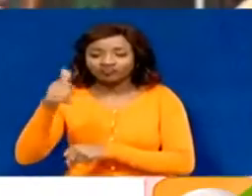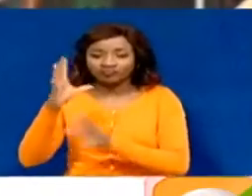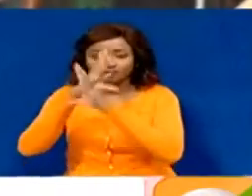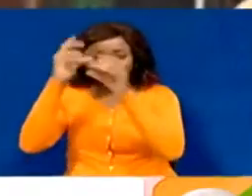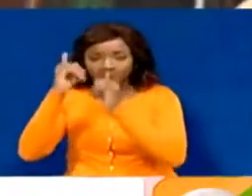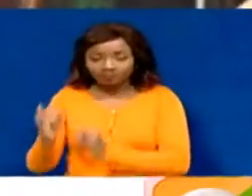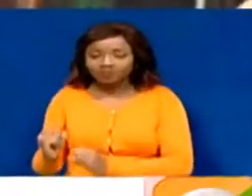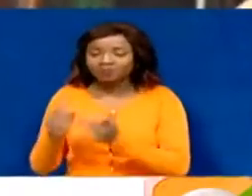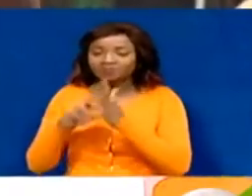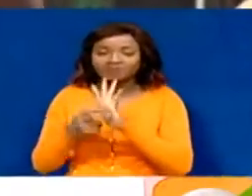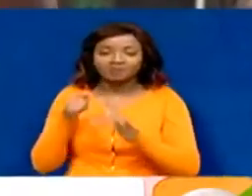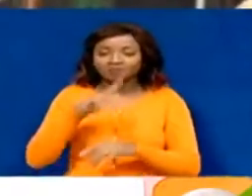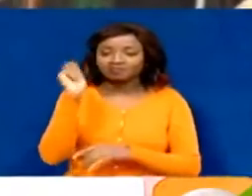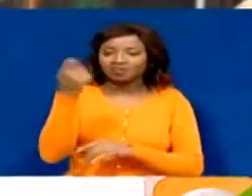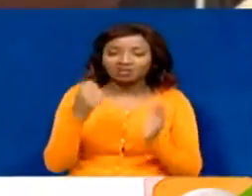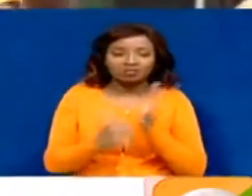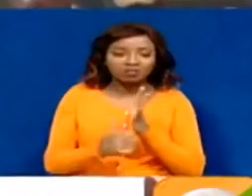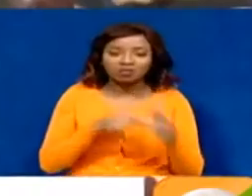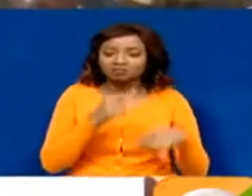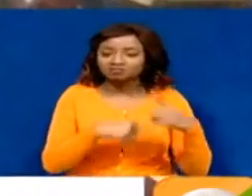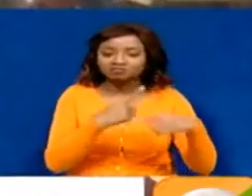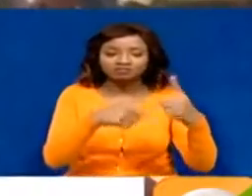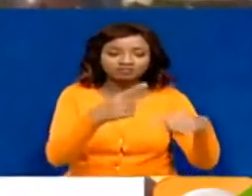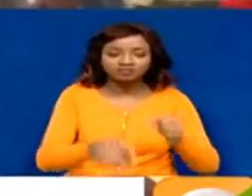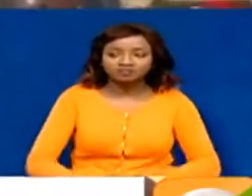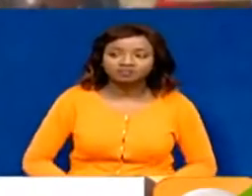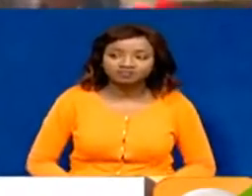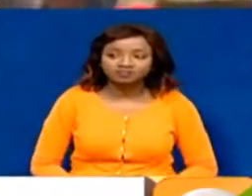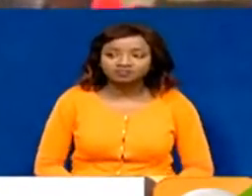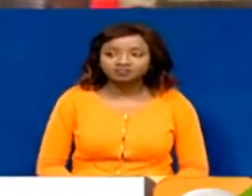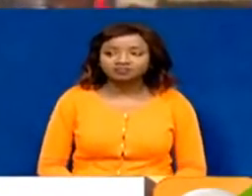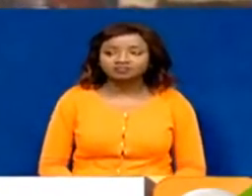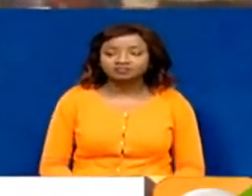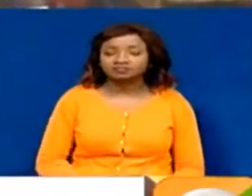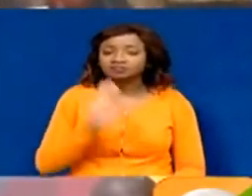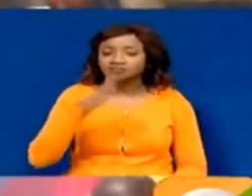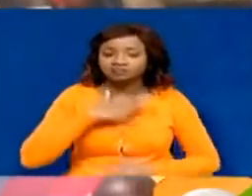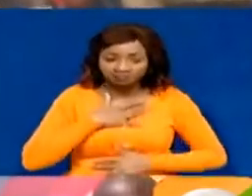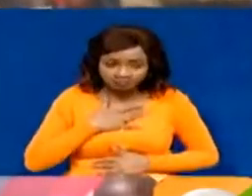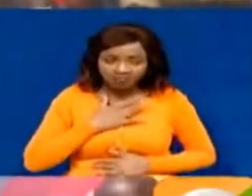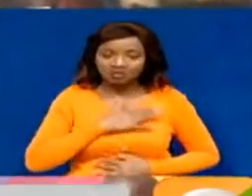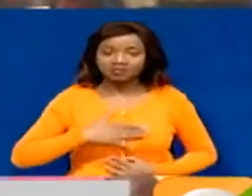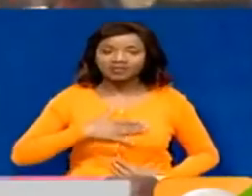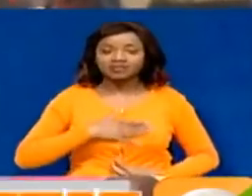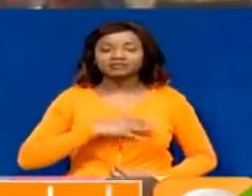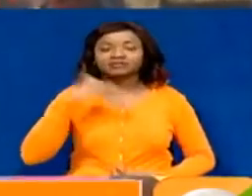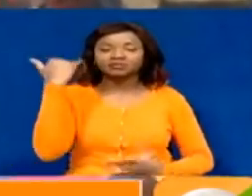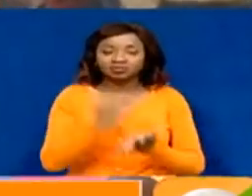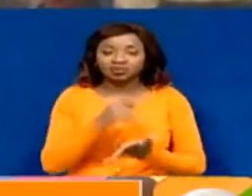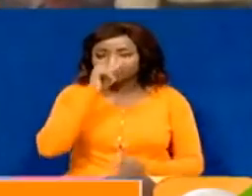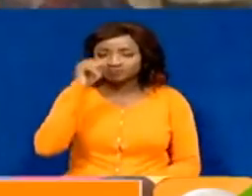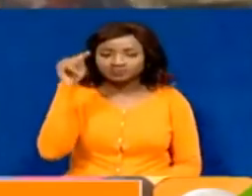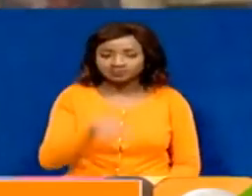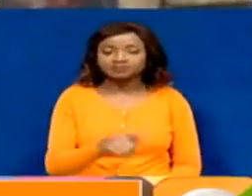ukijirithi, Kenya inarithi madeni ya China. Your Excellency, sir, stop interfering with your